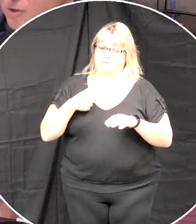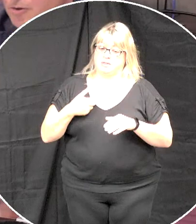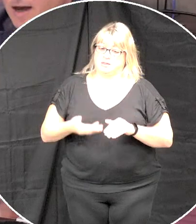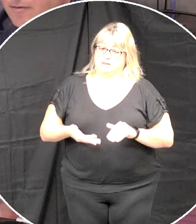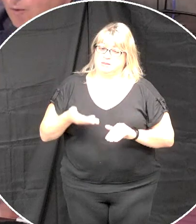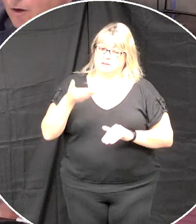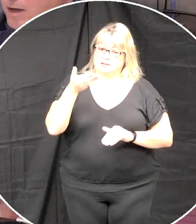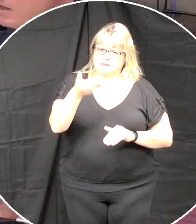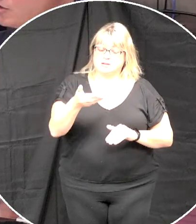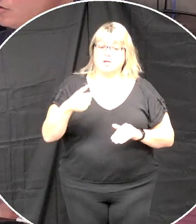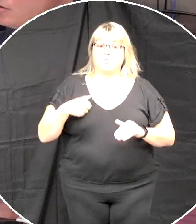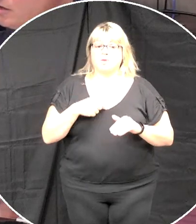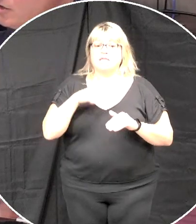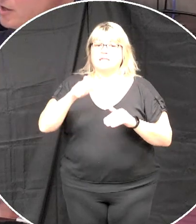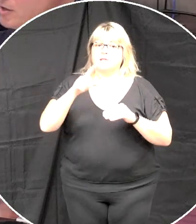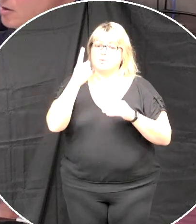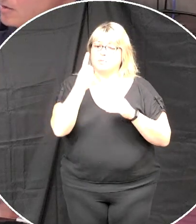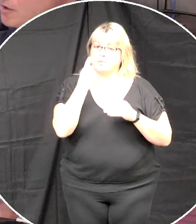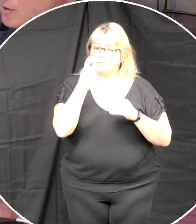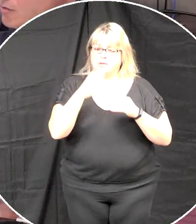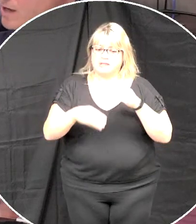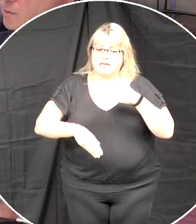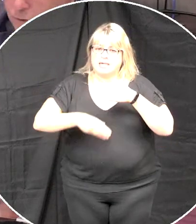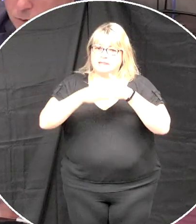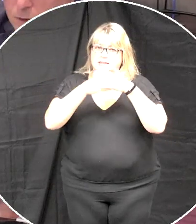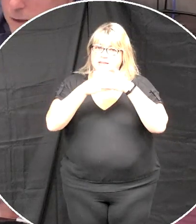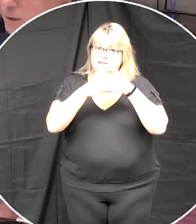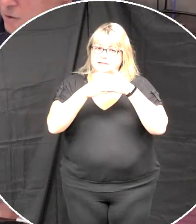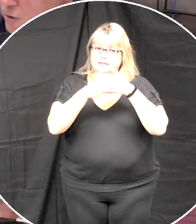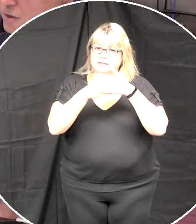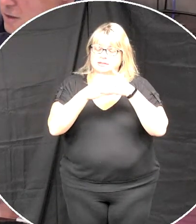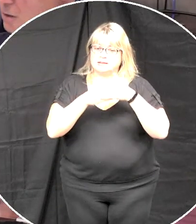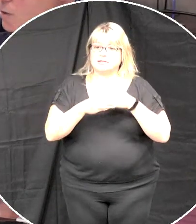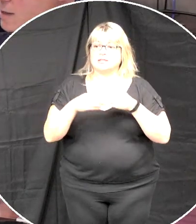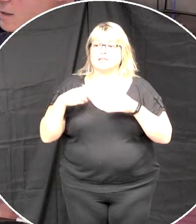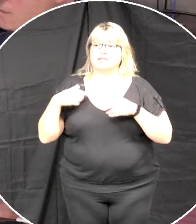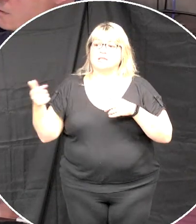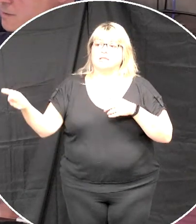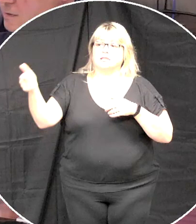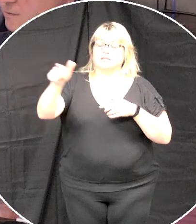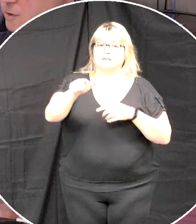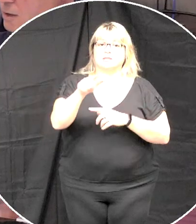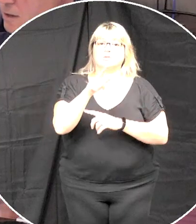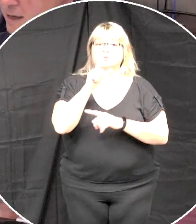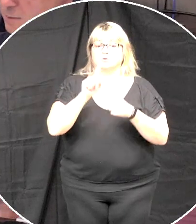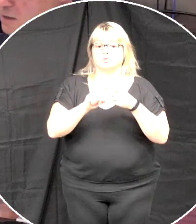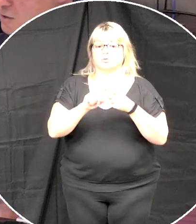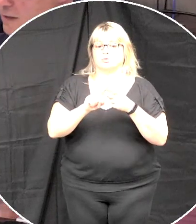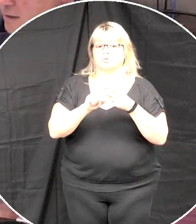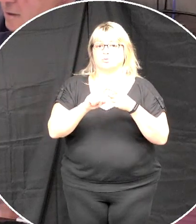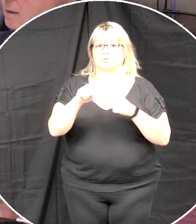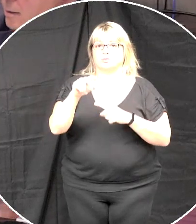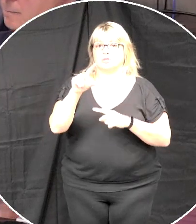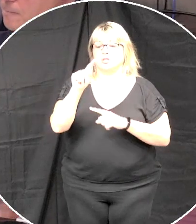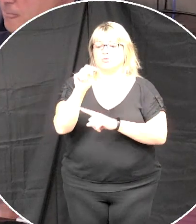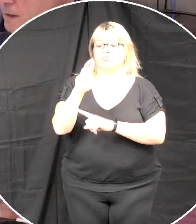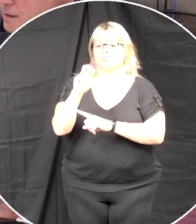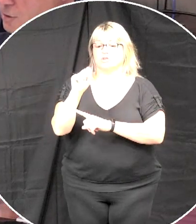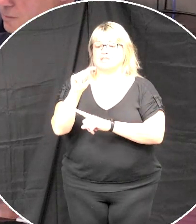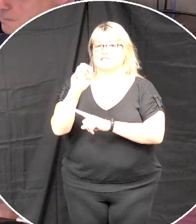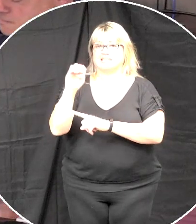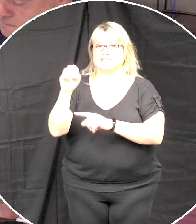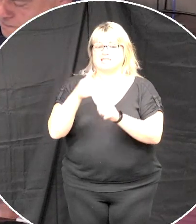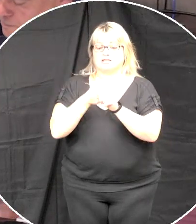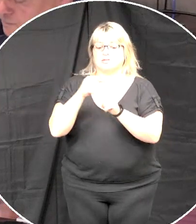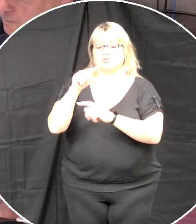we do have one addition to the agenda. So I'm going to turn it over now to Trustee Grandy for a little explanation of that